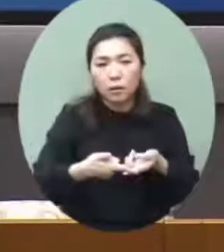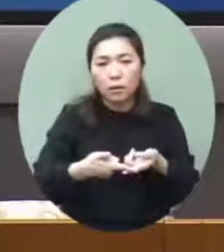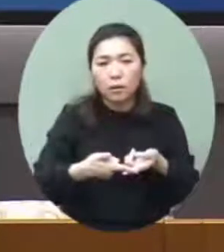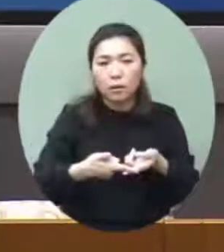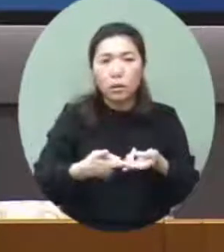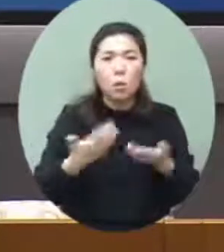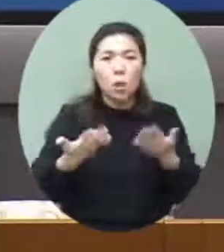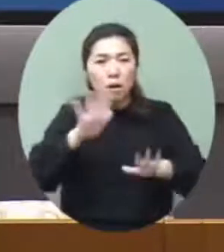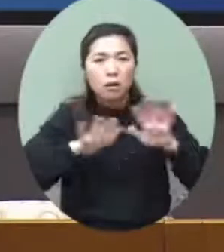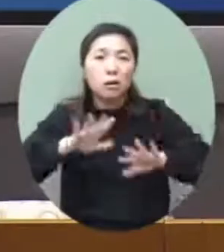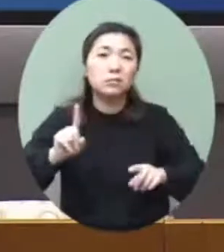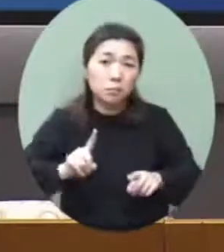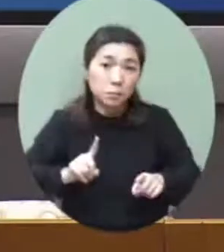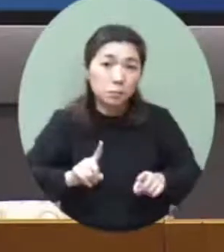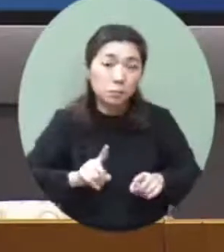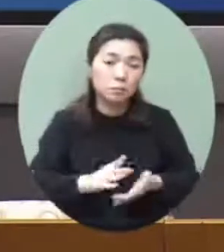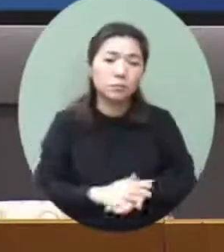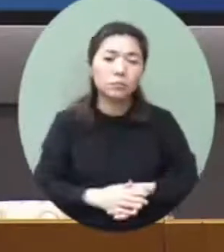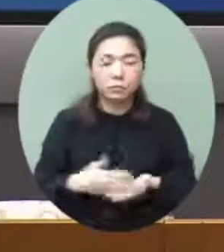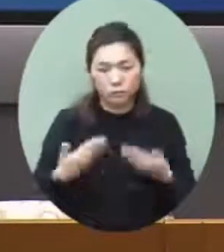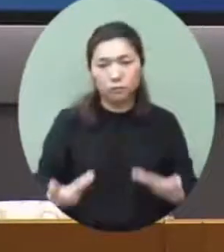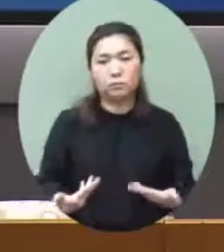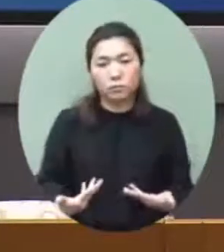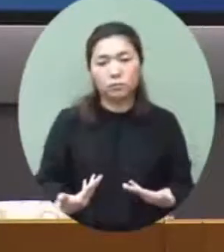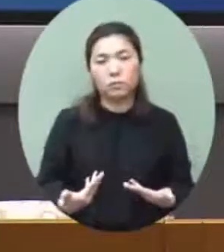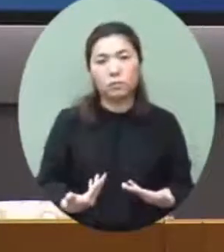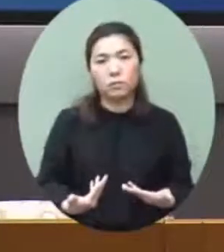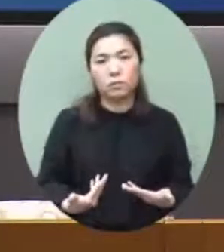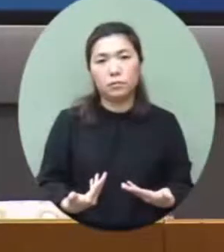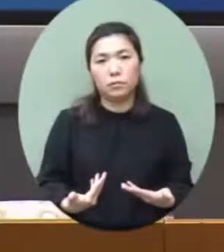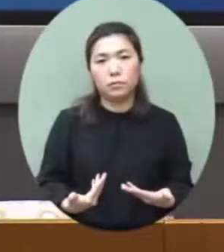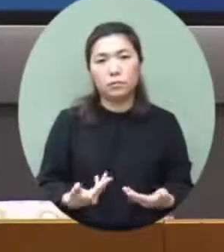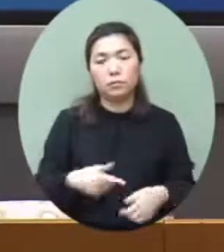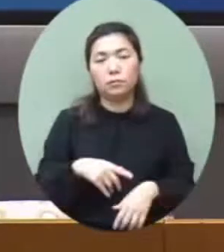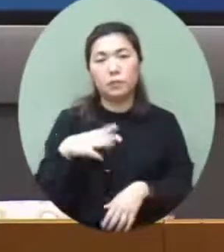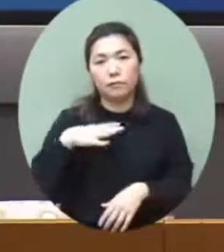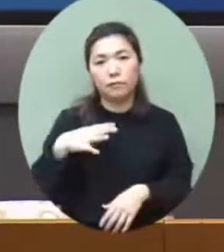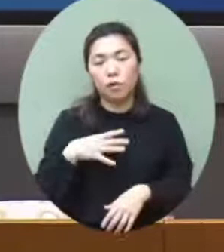what documentation should he provide?